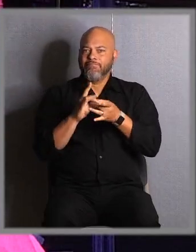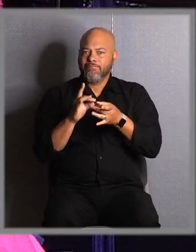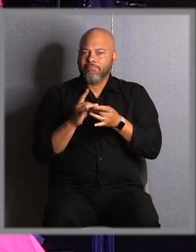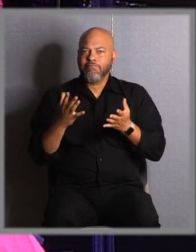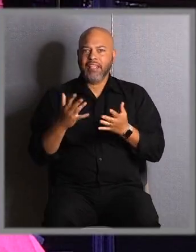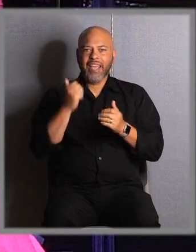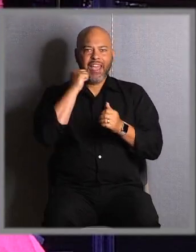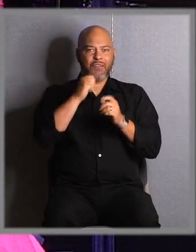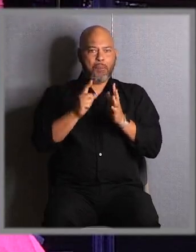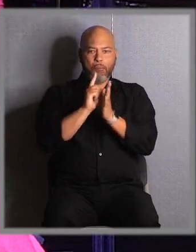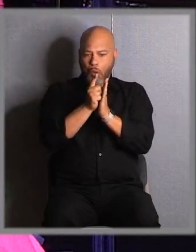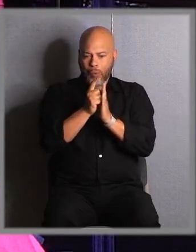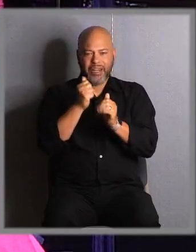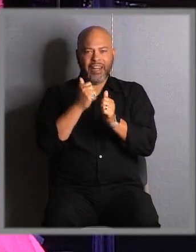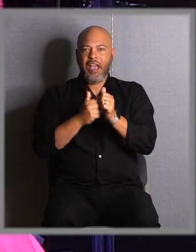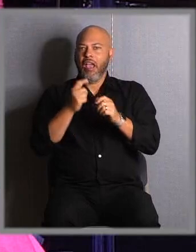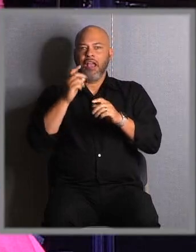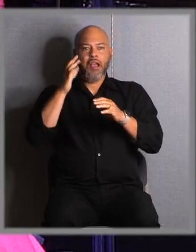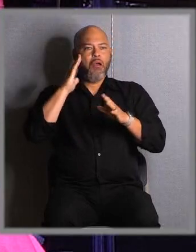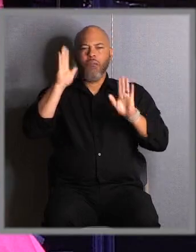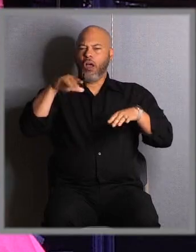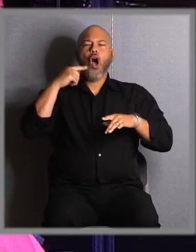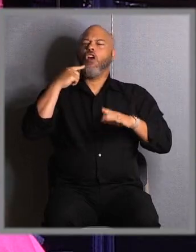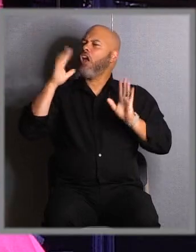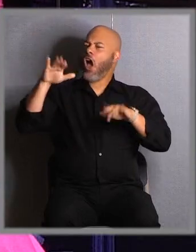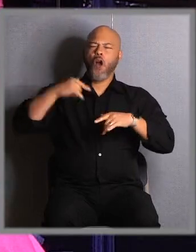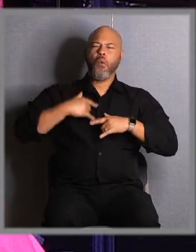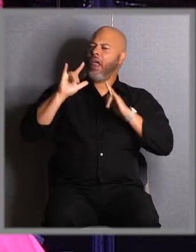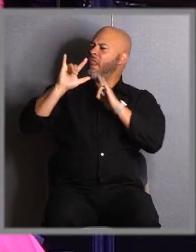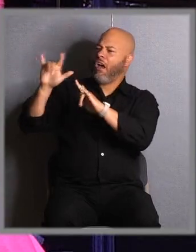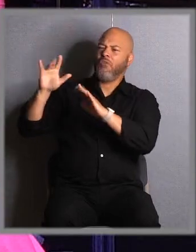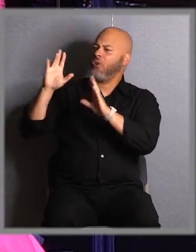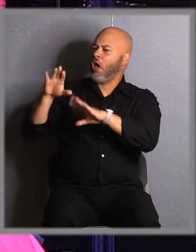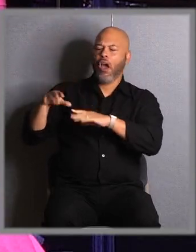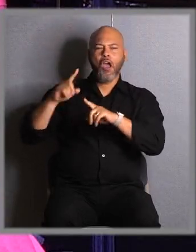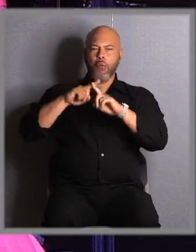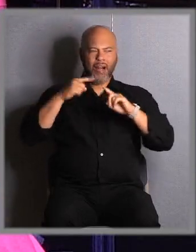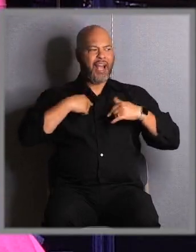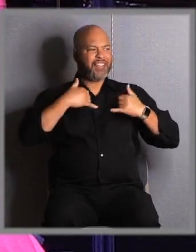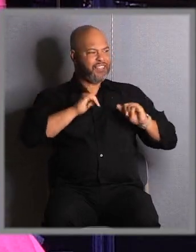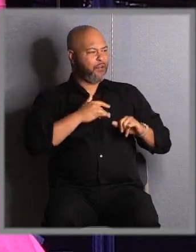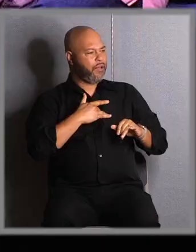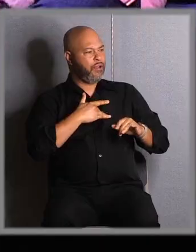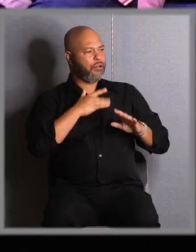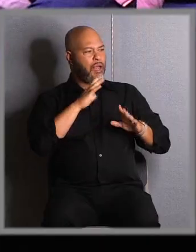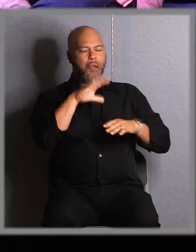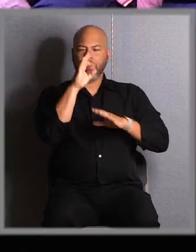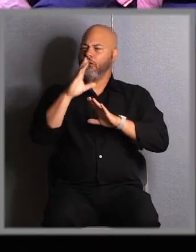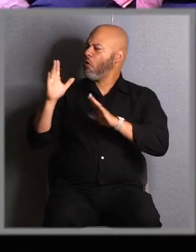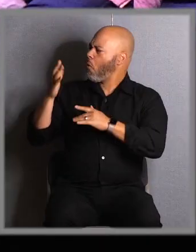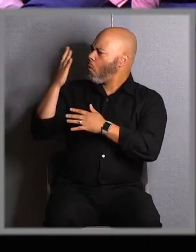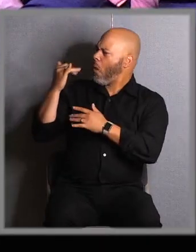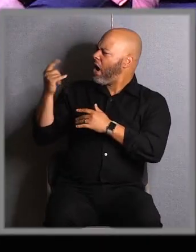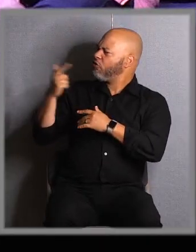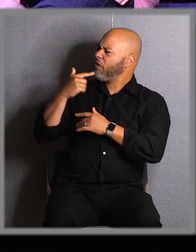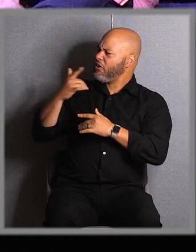every moment, every minute, even though they say they love Pastor right, Wynn. Let me just jump in. You say you have to walk on eggshells. Why?